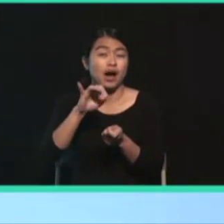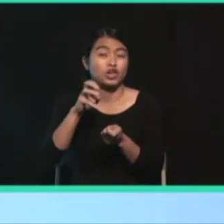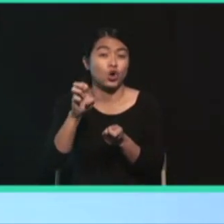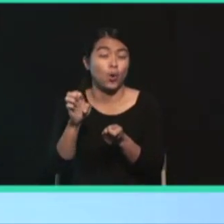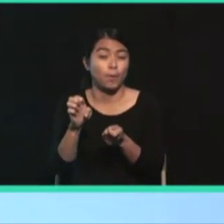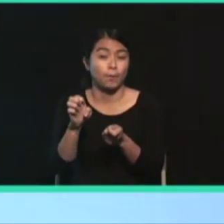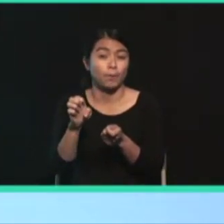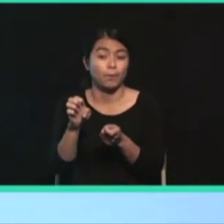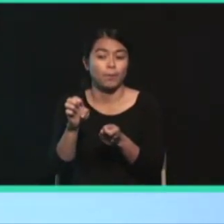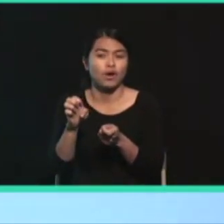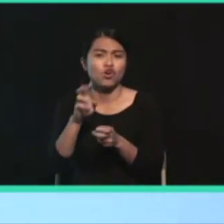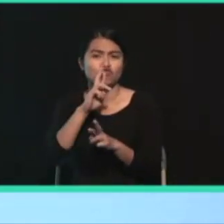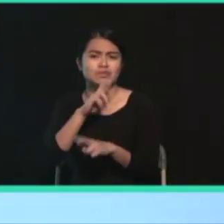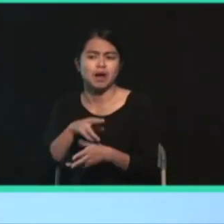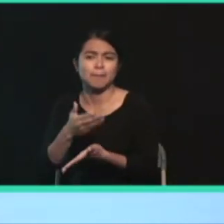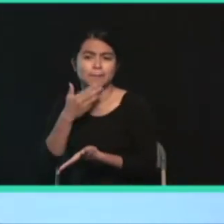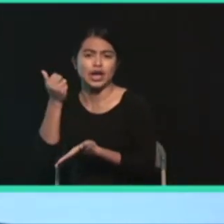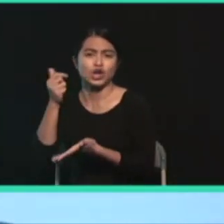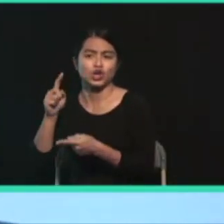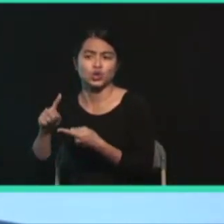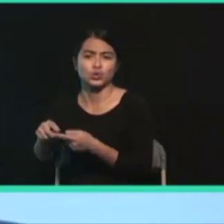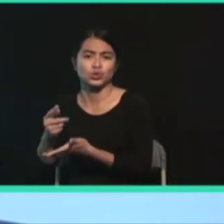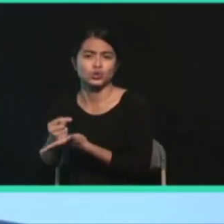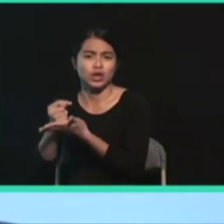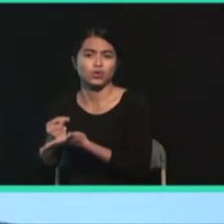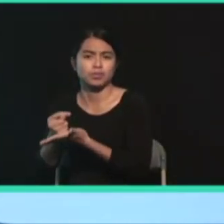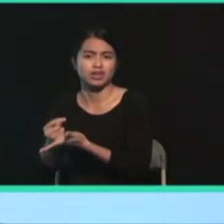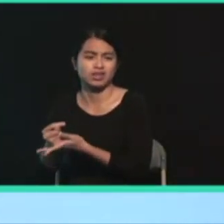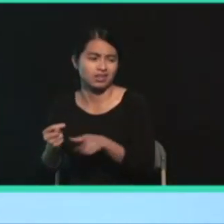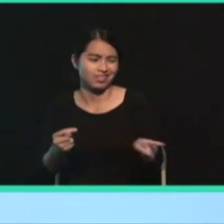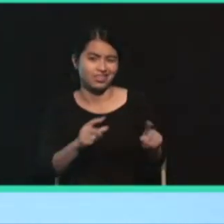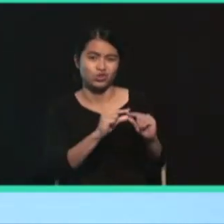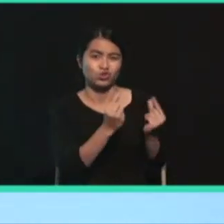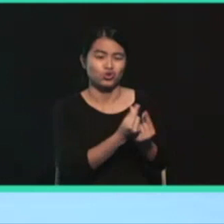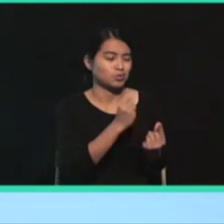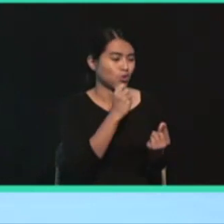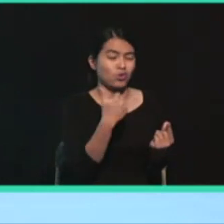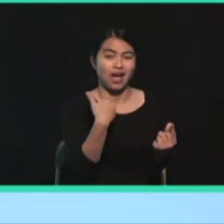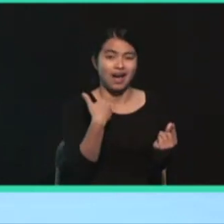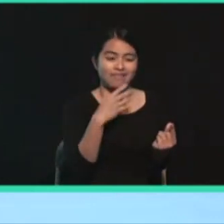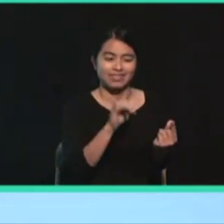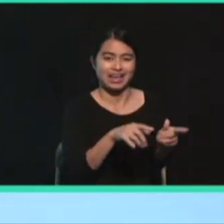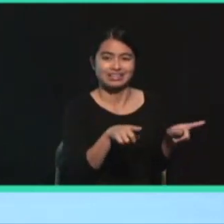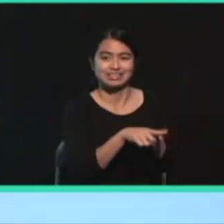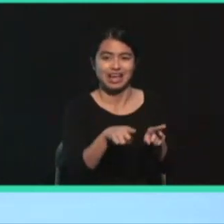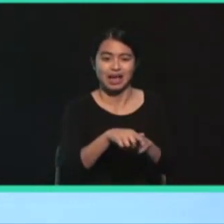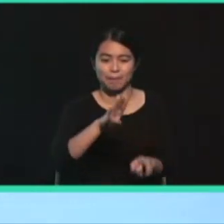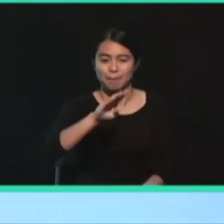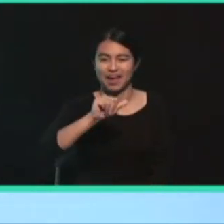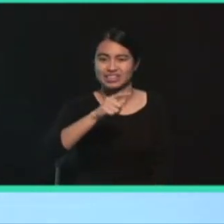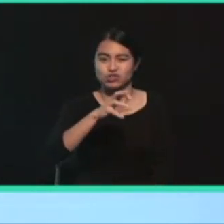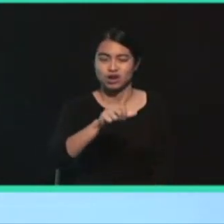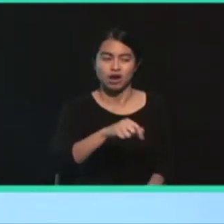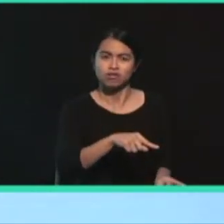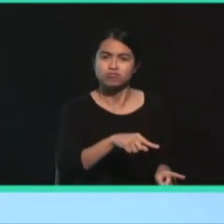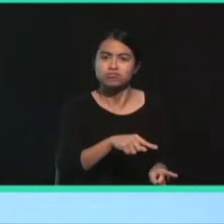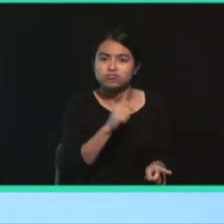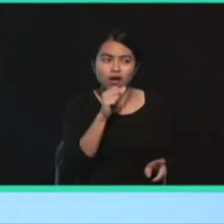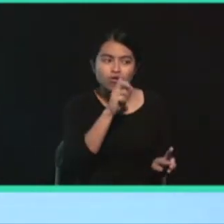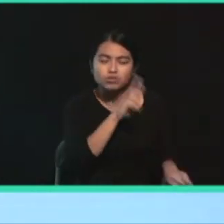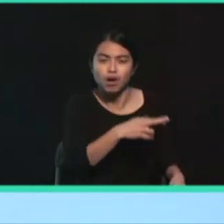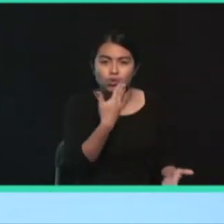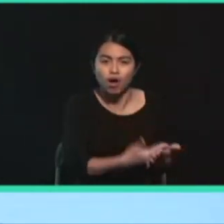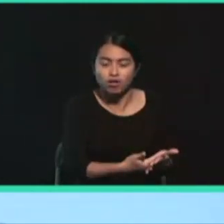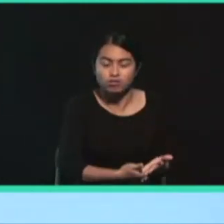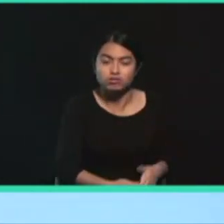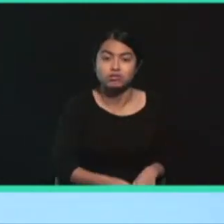this therapy than the non-responders, and they had a totally different microbiome. And what they did then, they isolated the bacteria